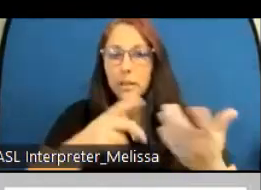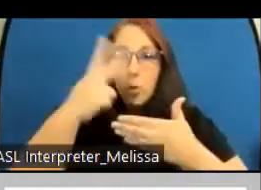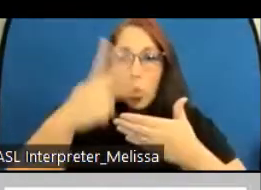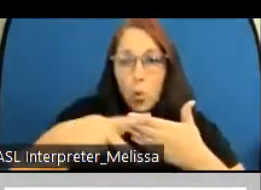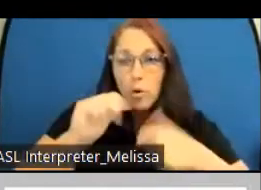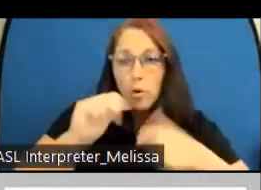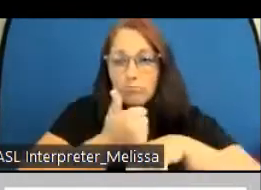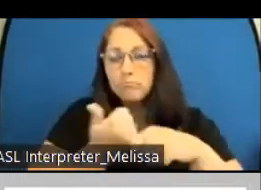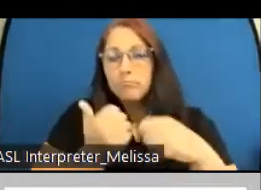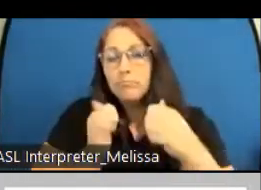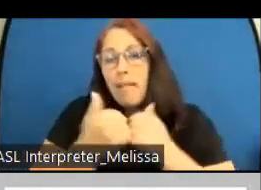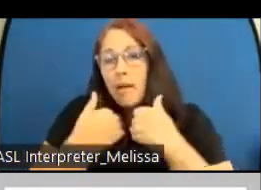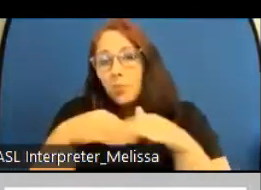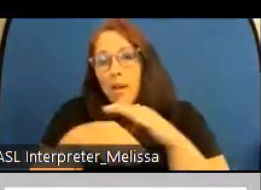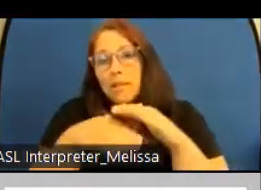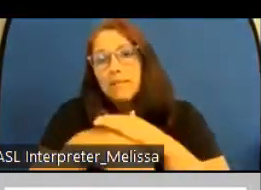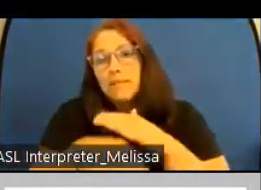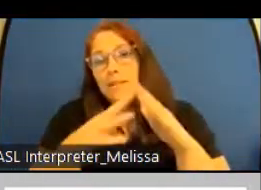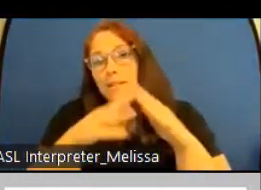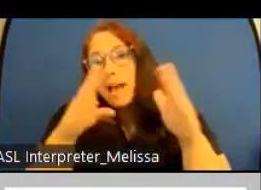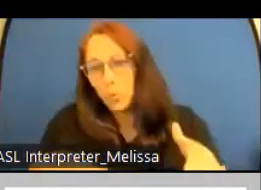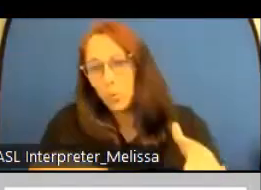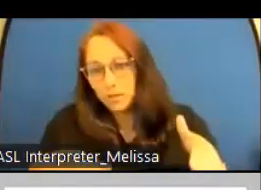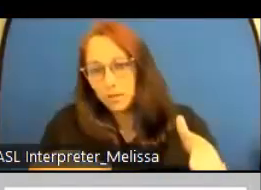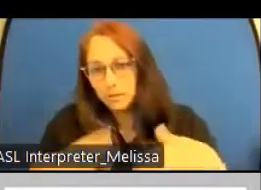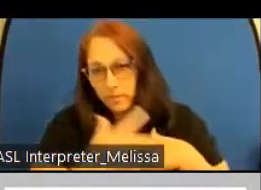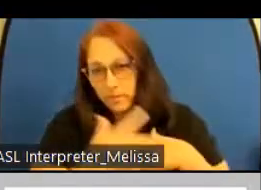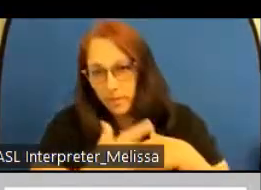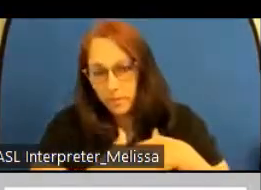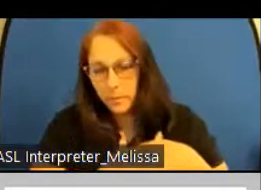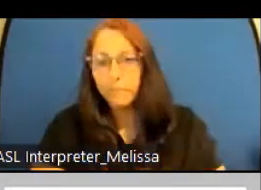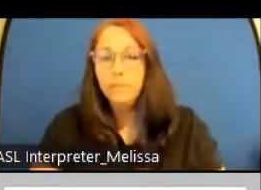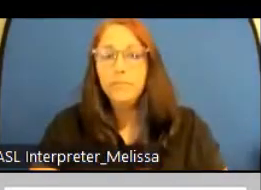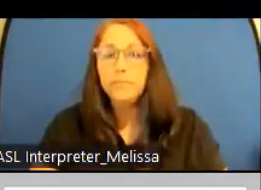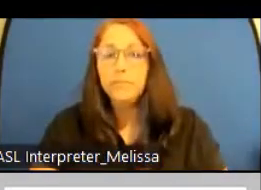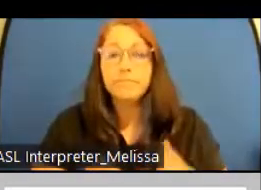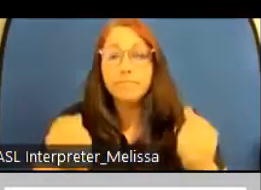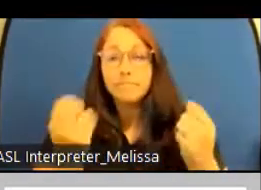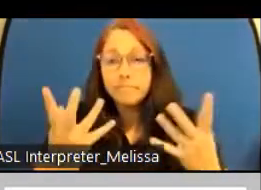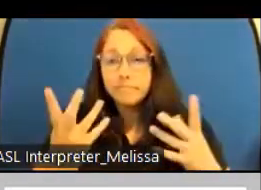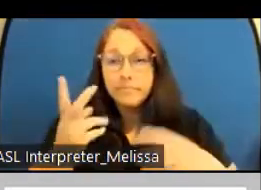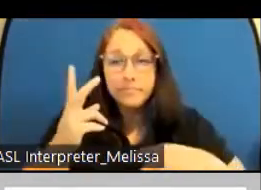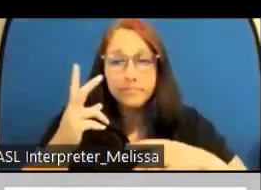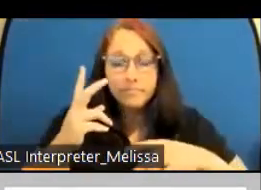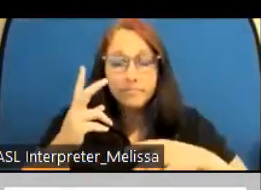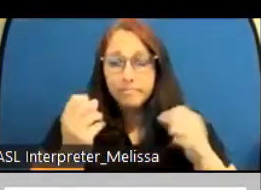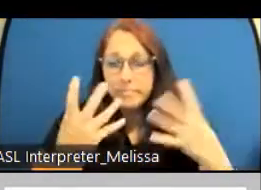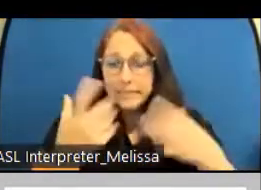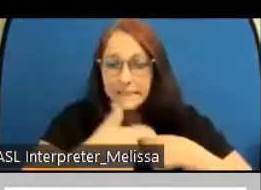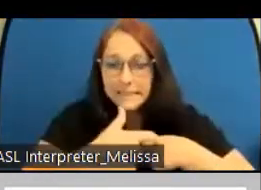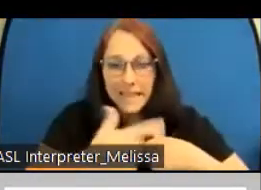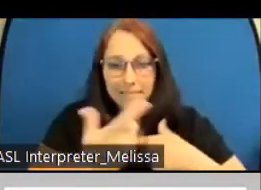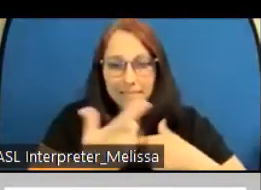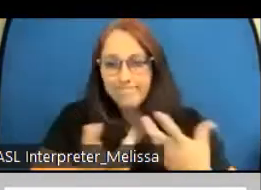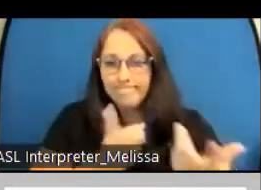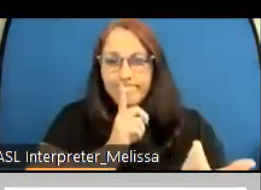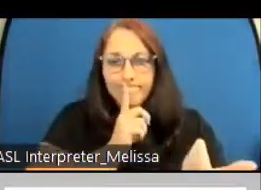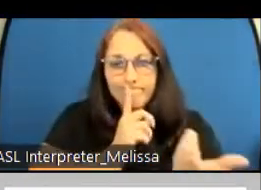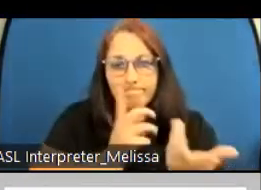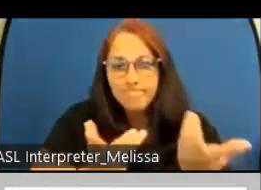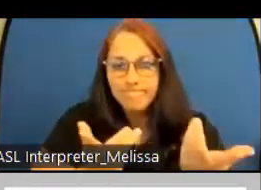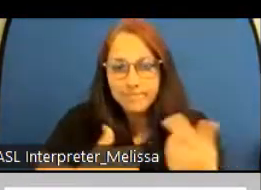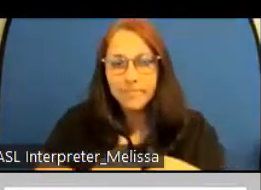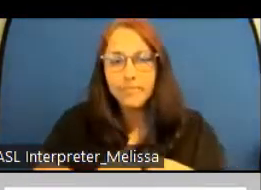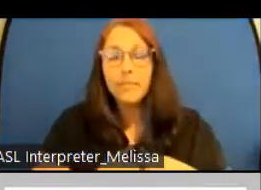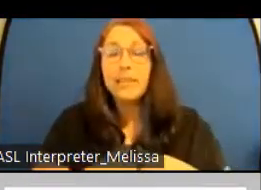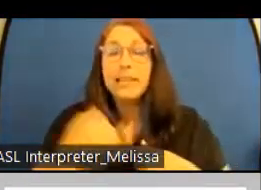supportive services, but the housing and service systems often are siloed. Stronger collaborations between these systems would